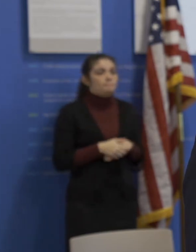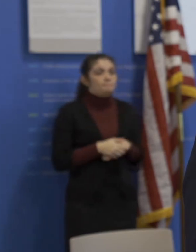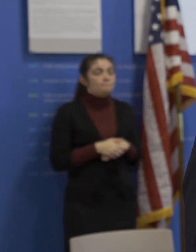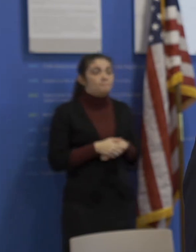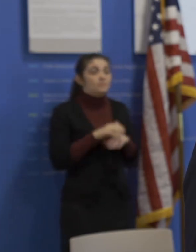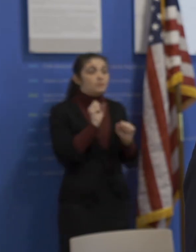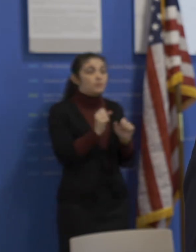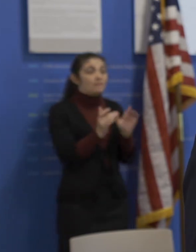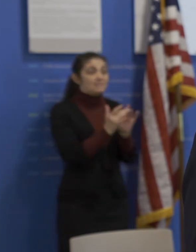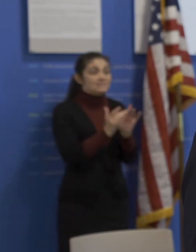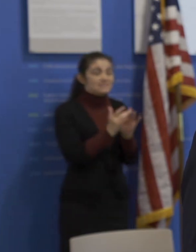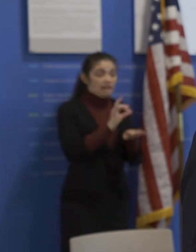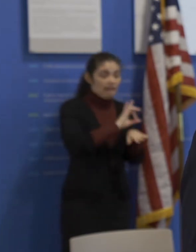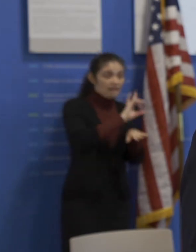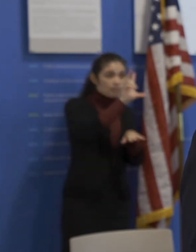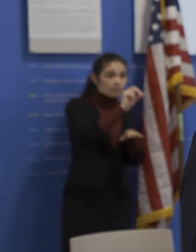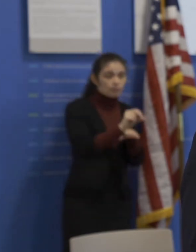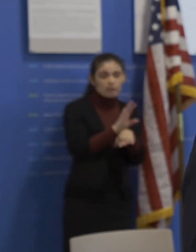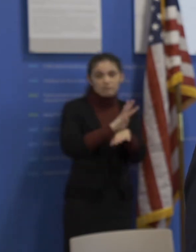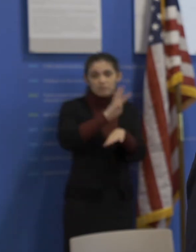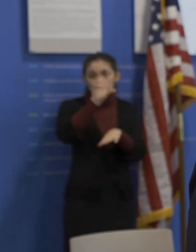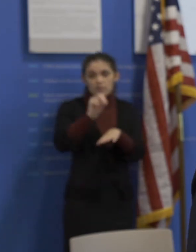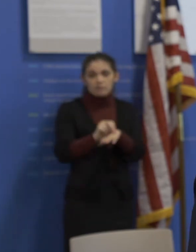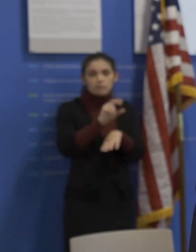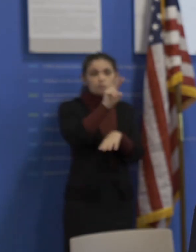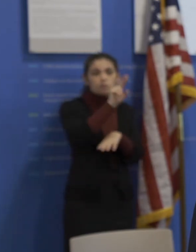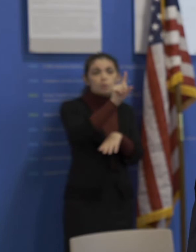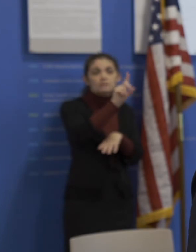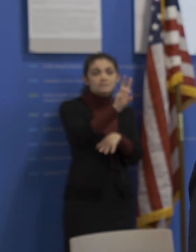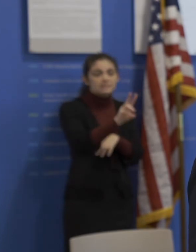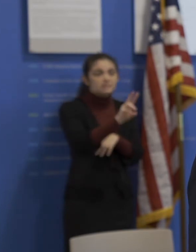So you can reach us between 8:30 and 4:30 at